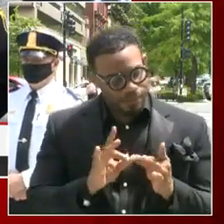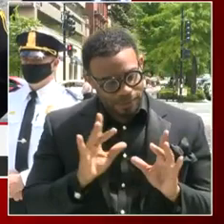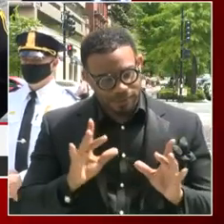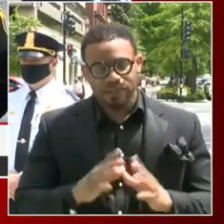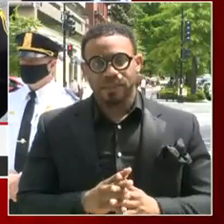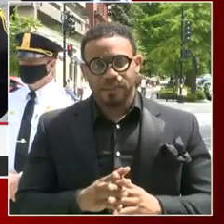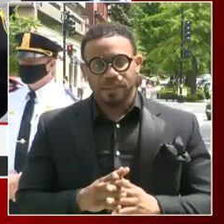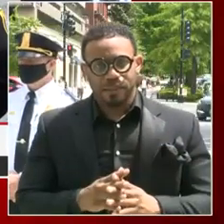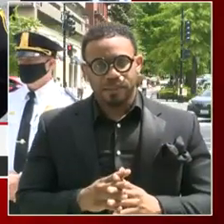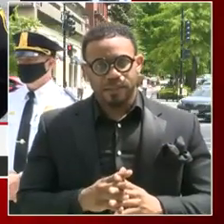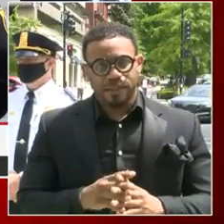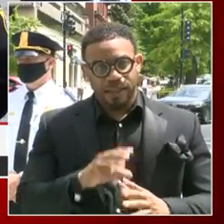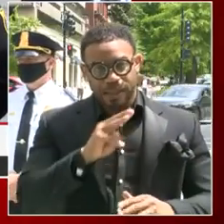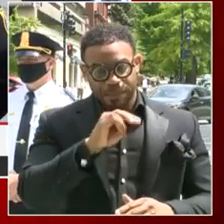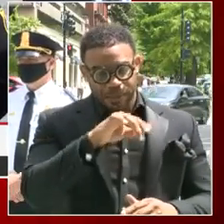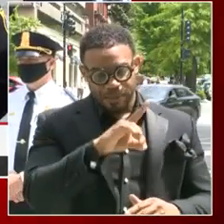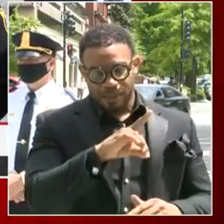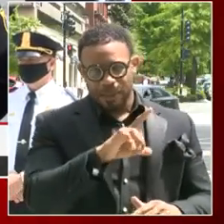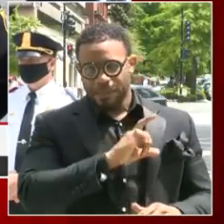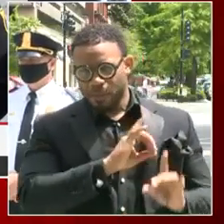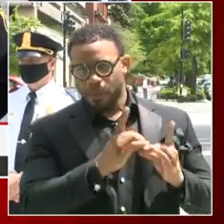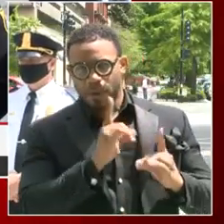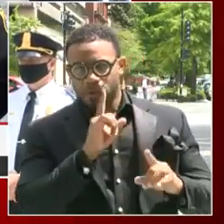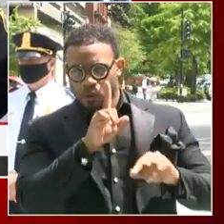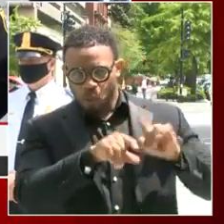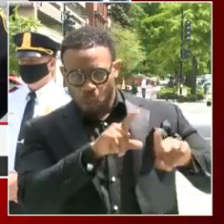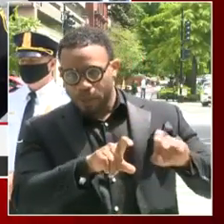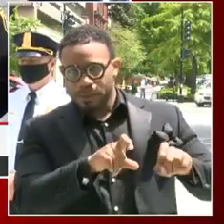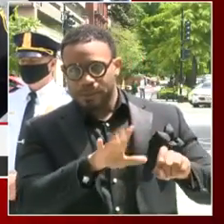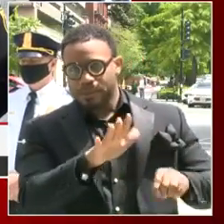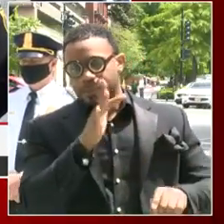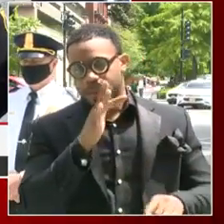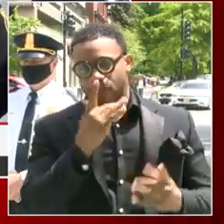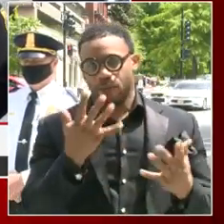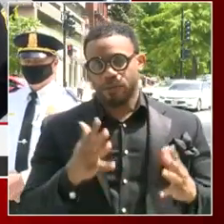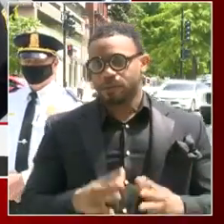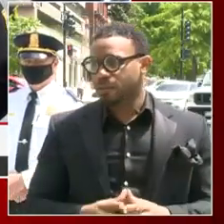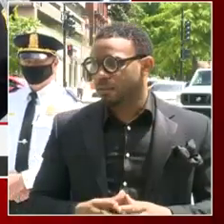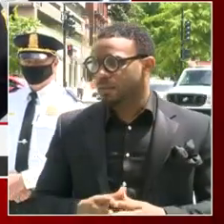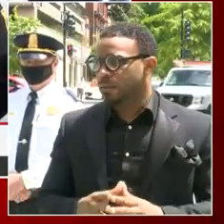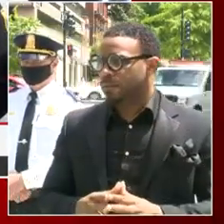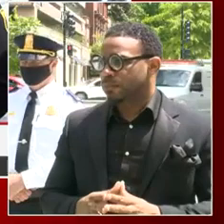mentioned, MPD is questioning his mother.